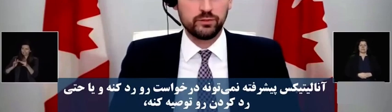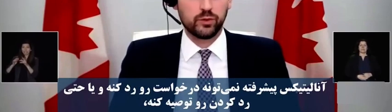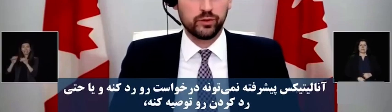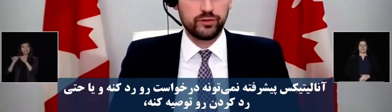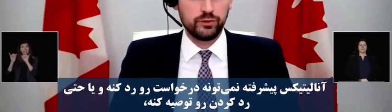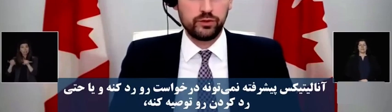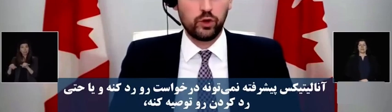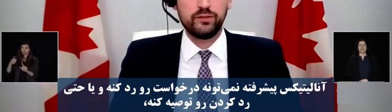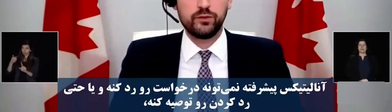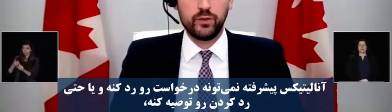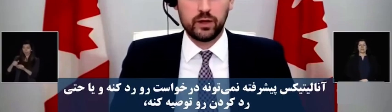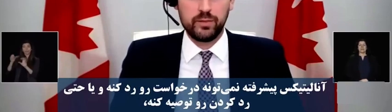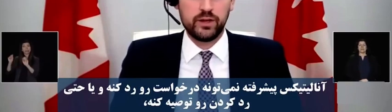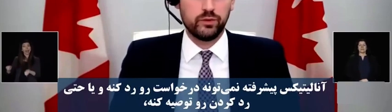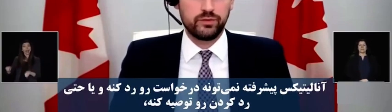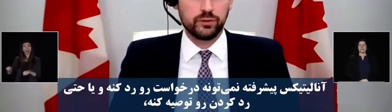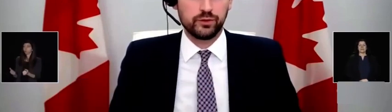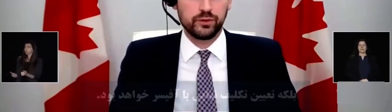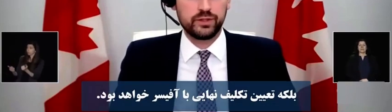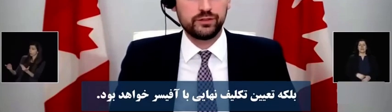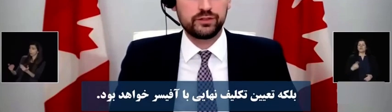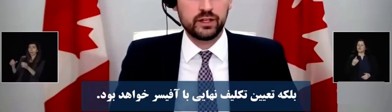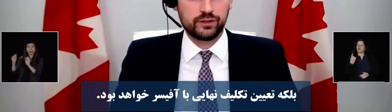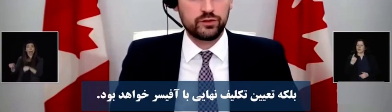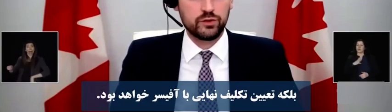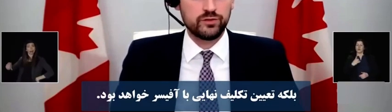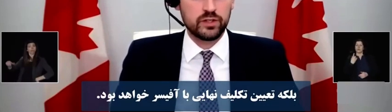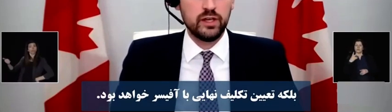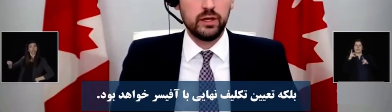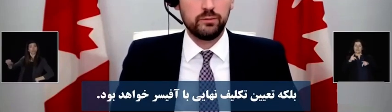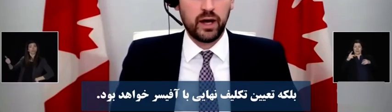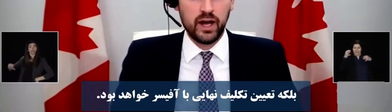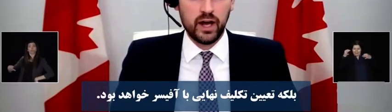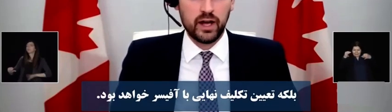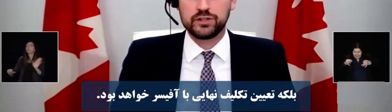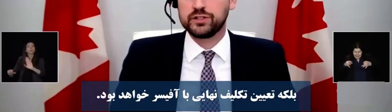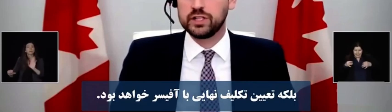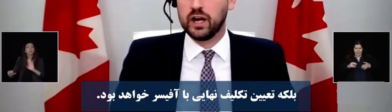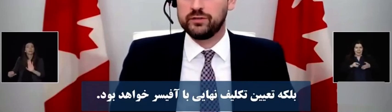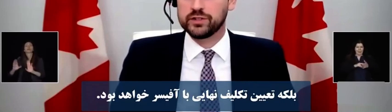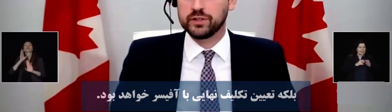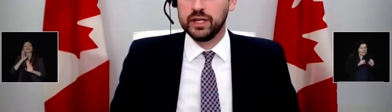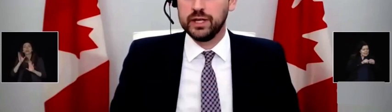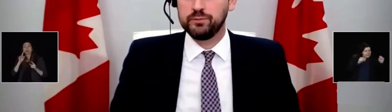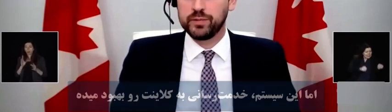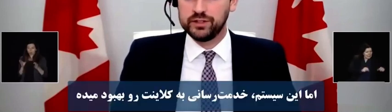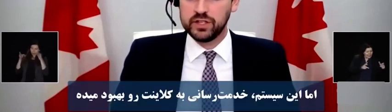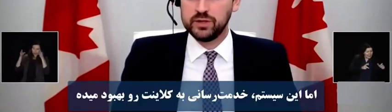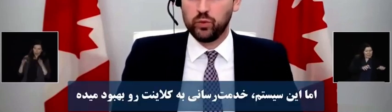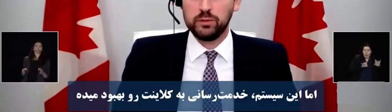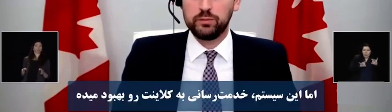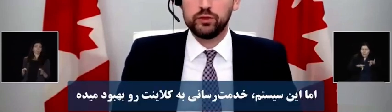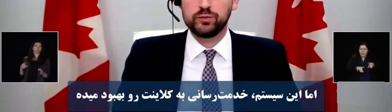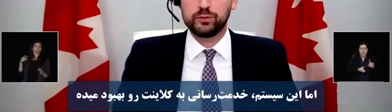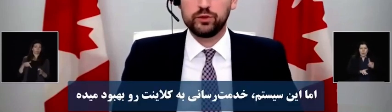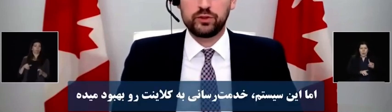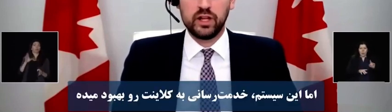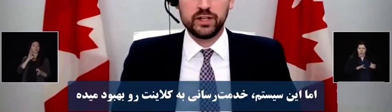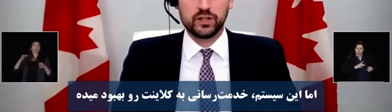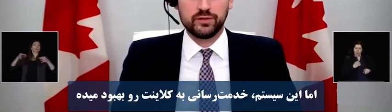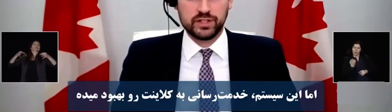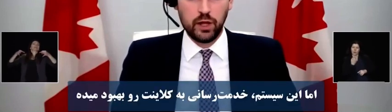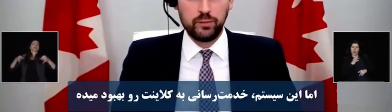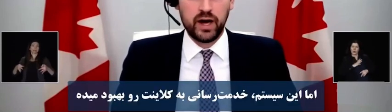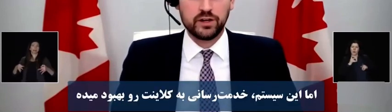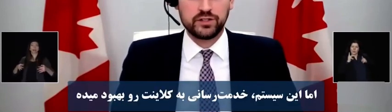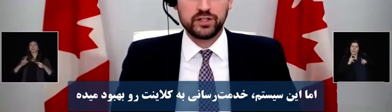to make a refusal or even recommend a refusal. This is done exclusively by an IRCC officer. But this system will improve